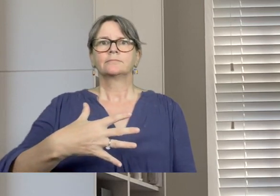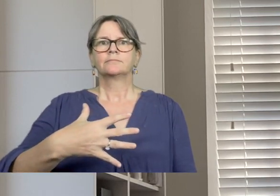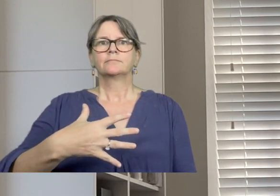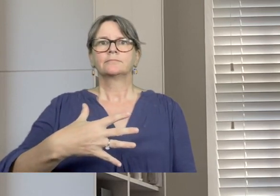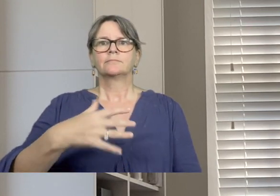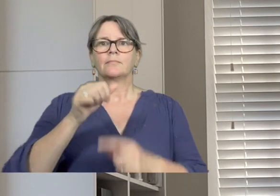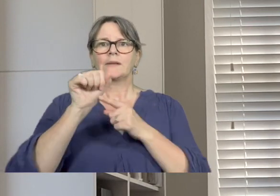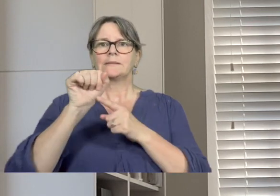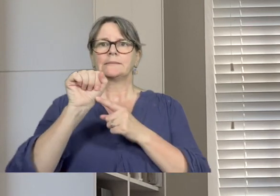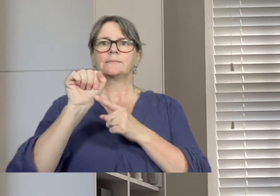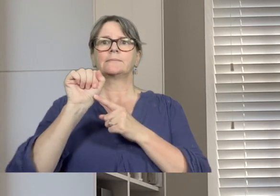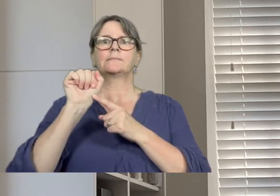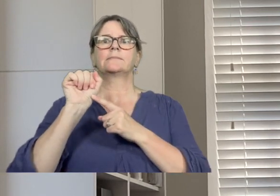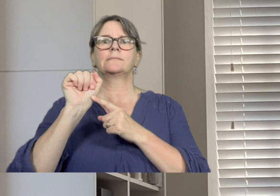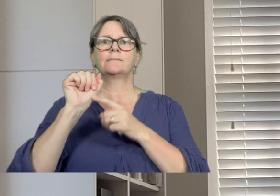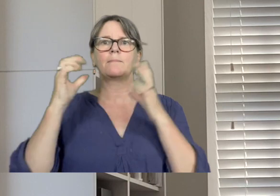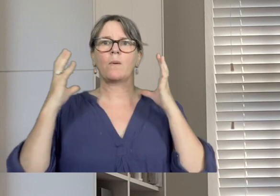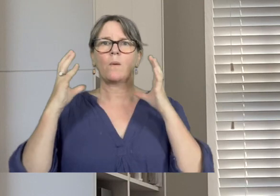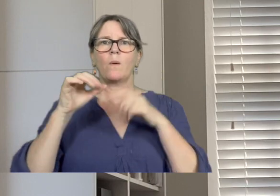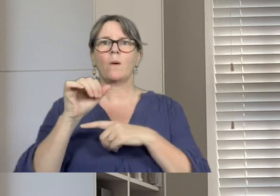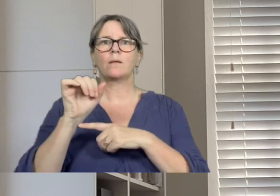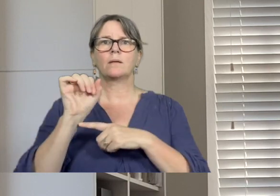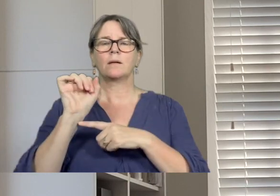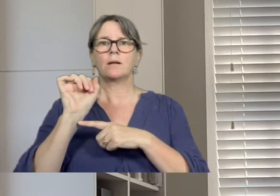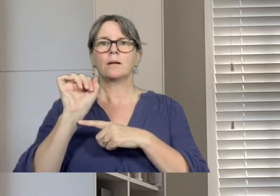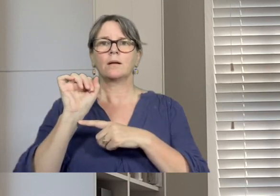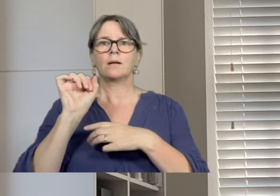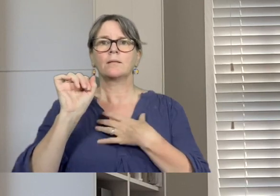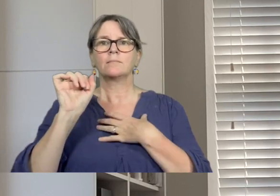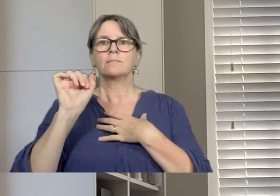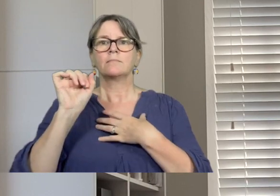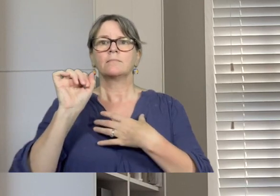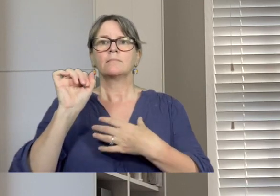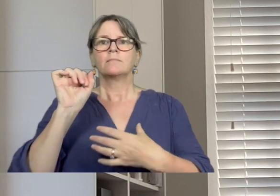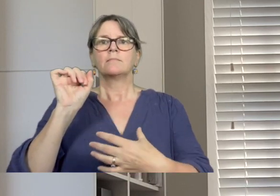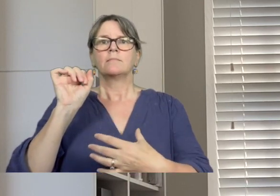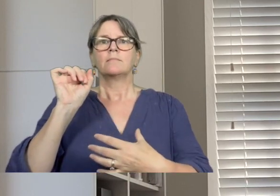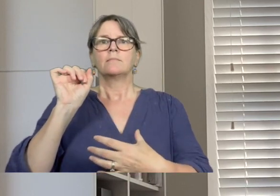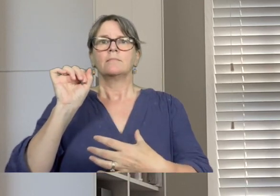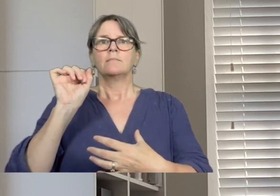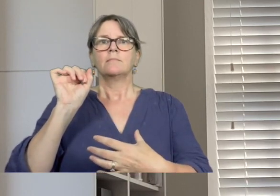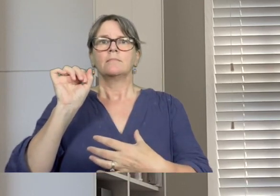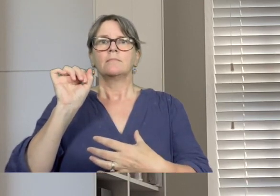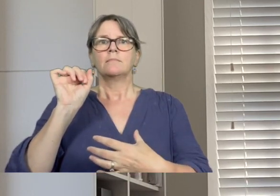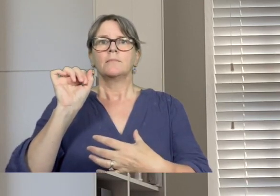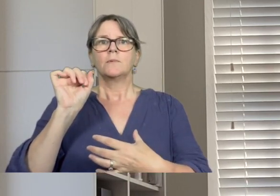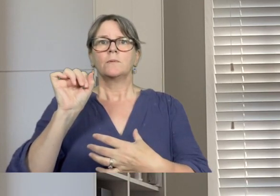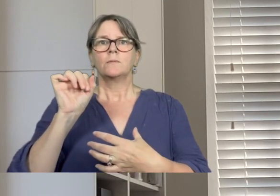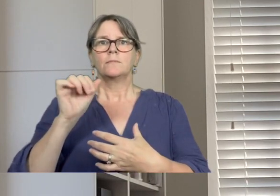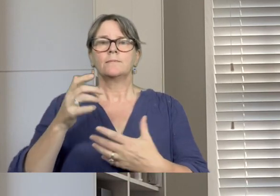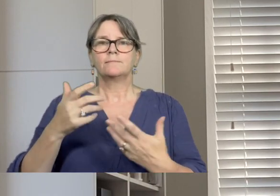out, we press the head back into the ball. One more breath in, and back and away.